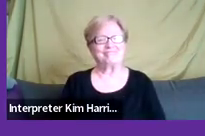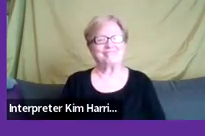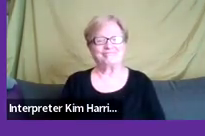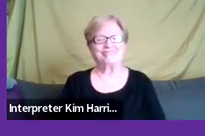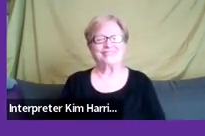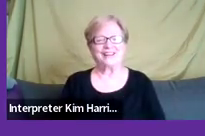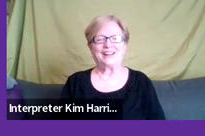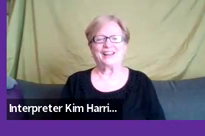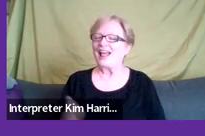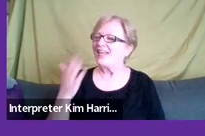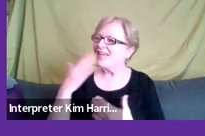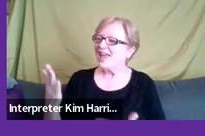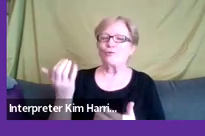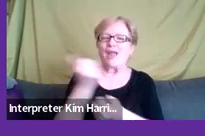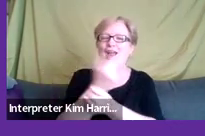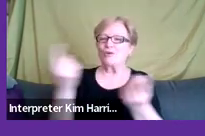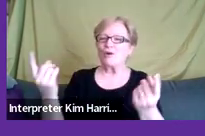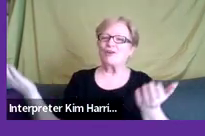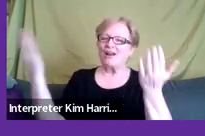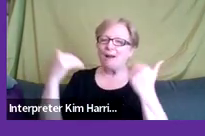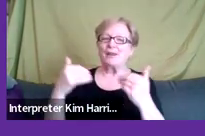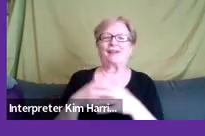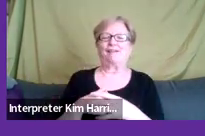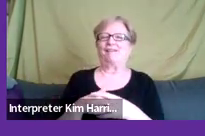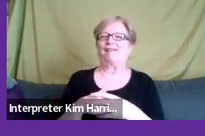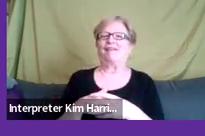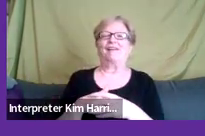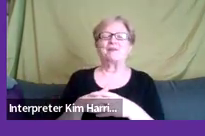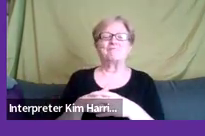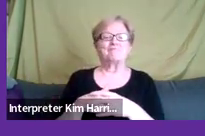Thank you for coming out. Yes,